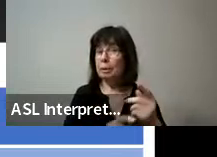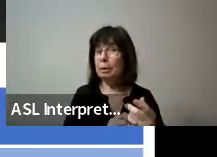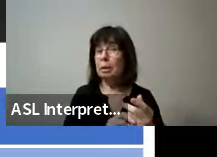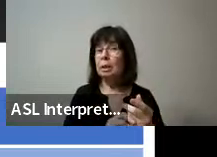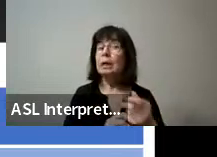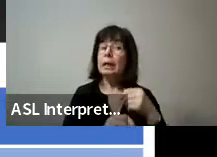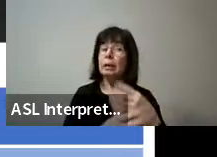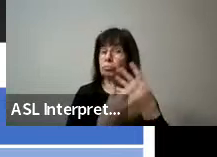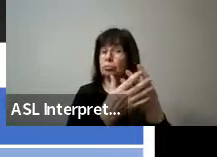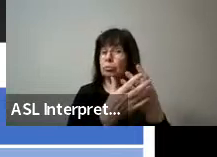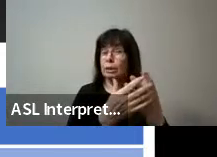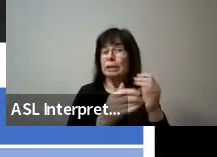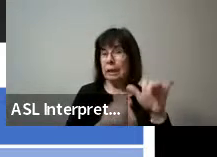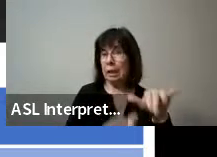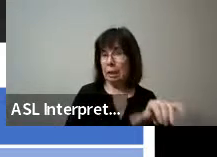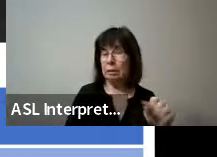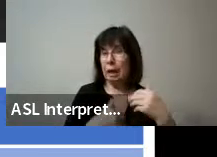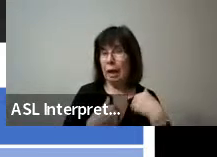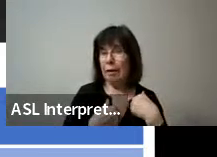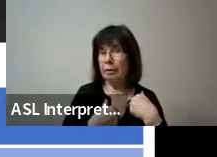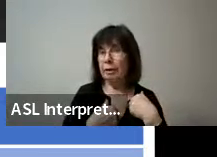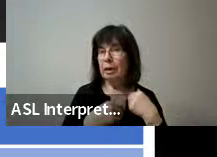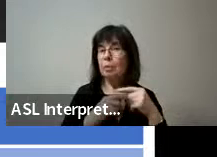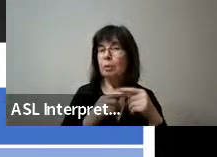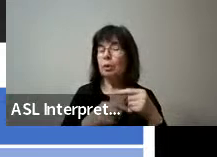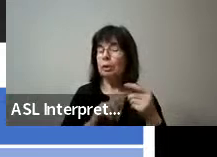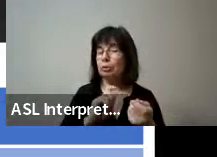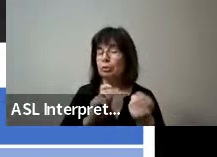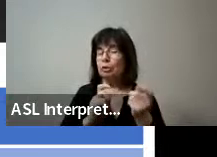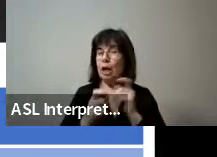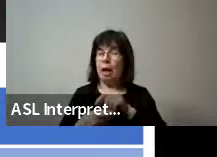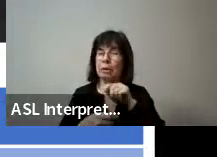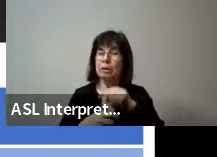corrections. We're going to roll back the legal requirement. We're going to continue